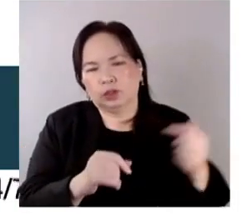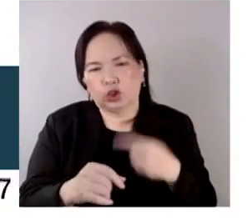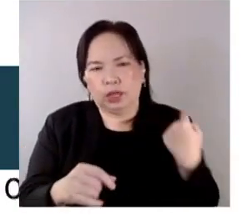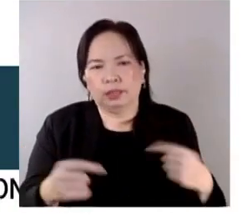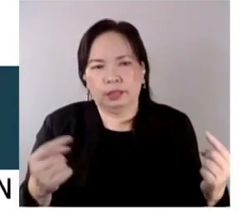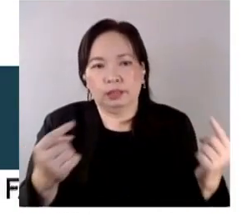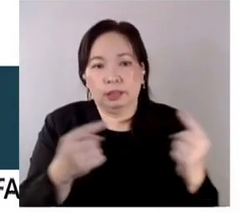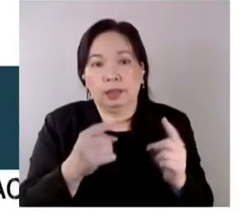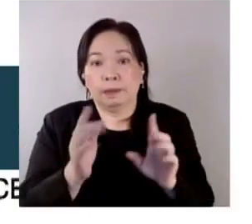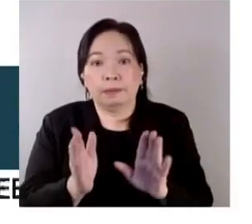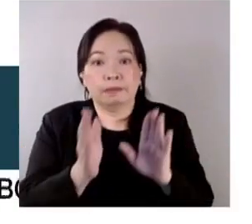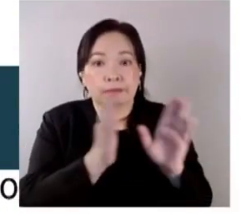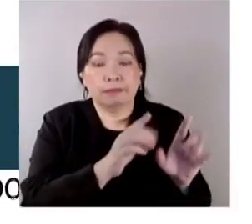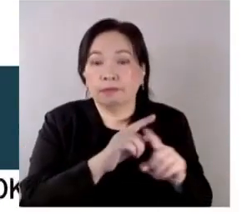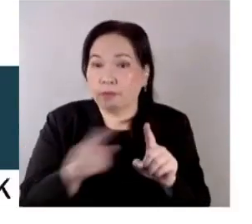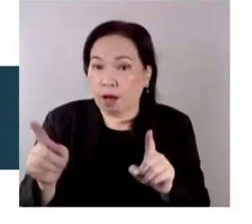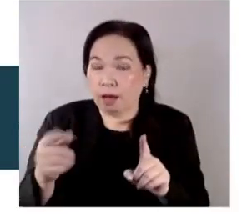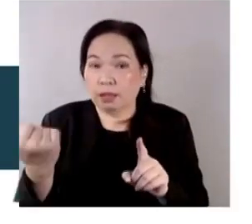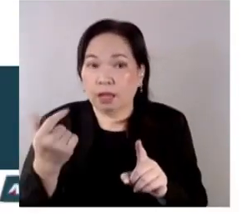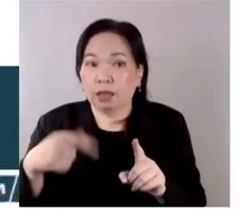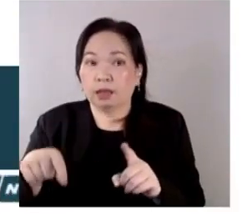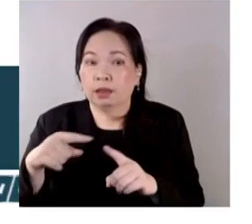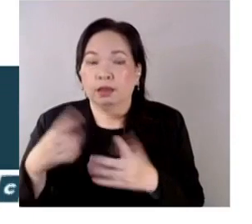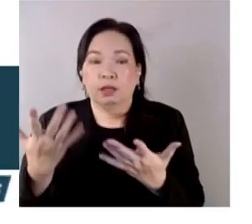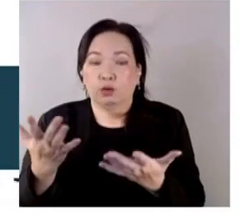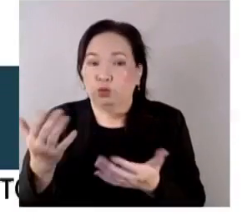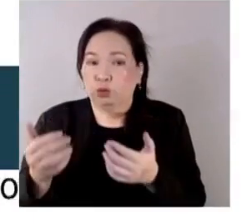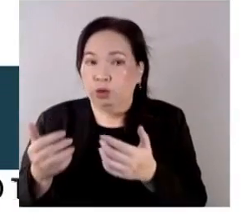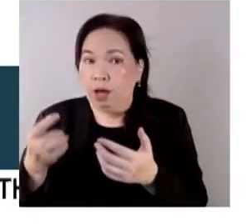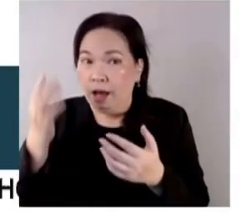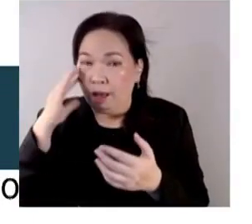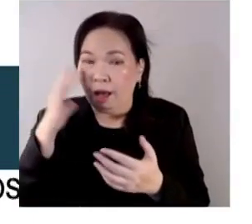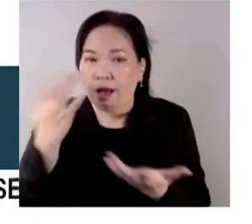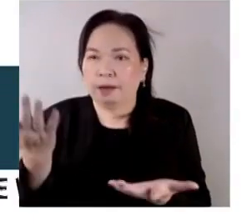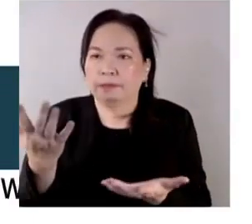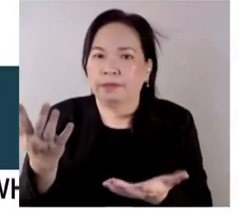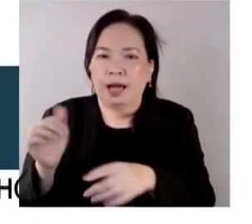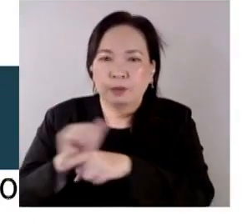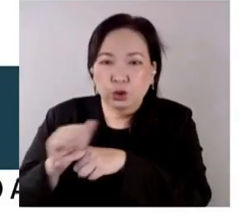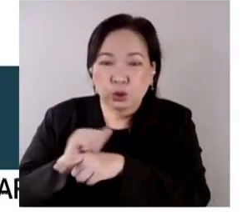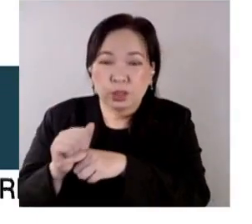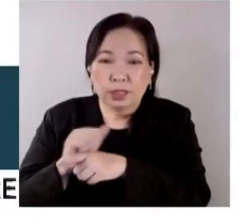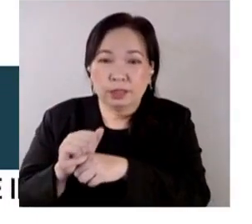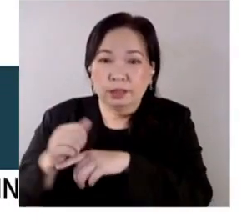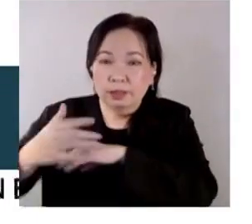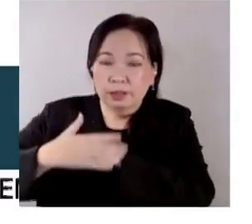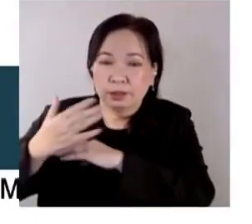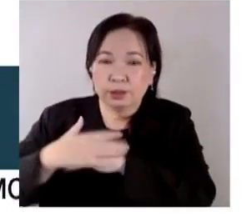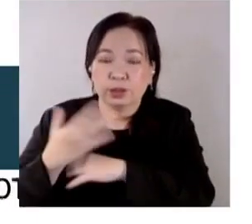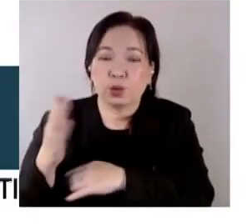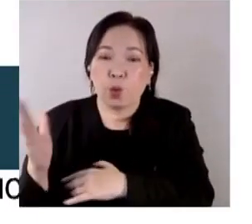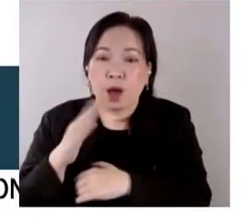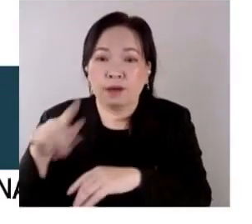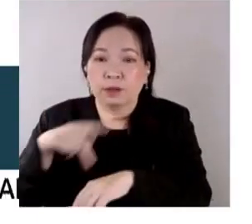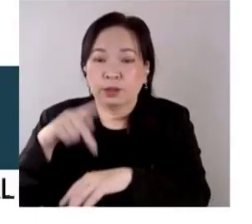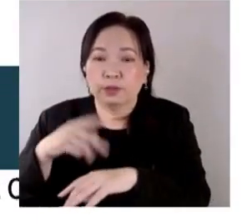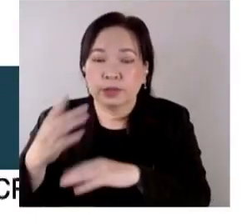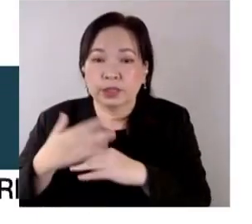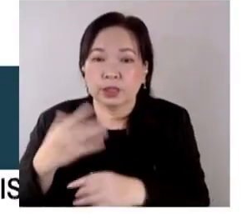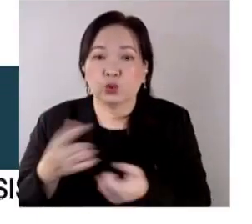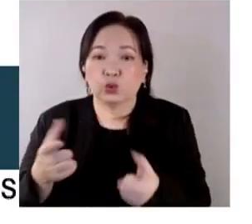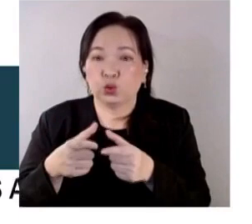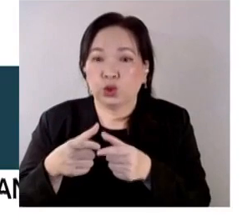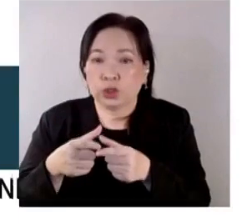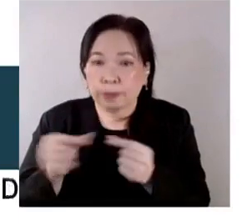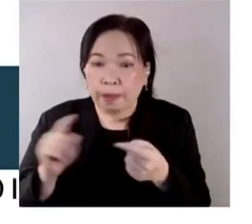and Japan agreeing to have more joint patrols, make that maritime activities in the West Philippine Sea. What signal does